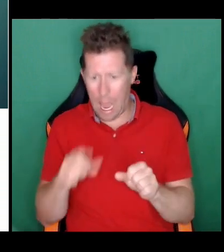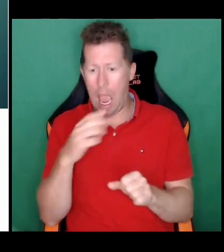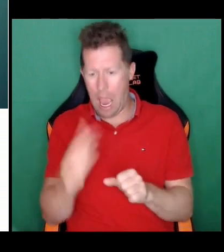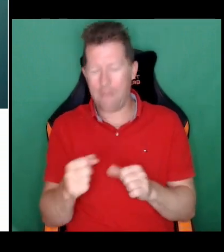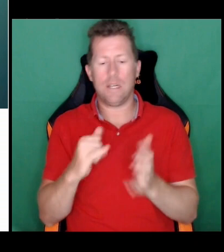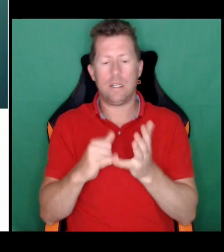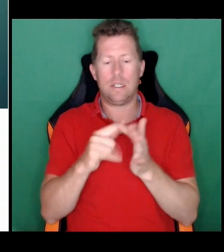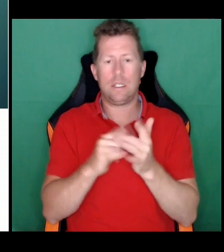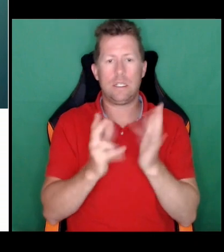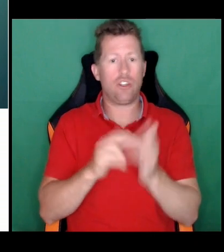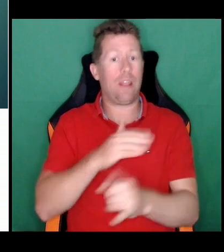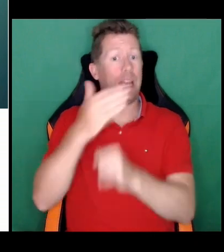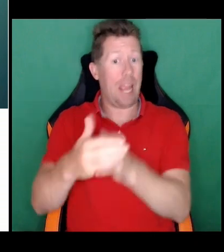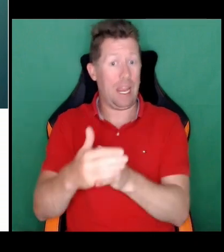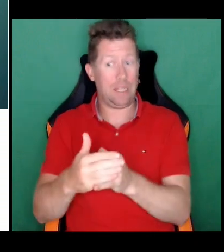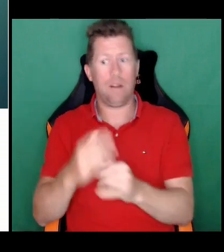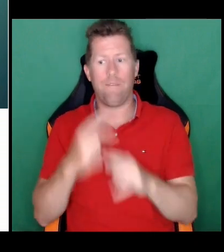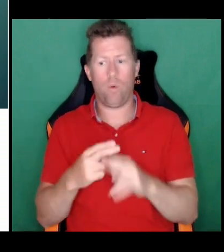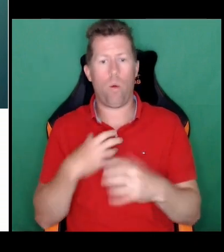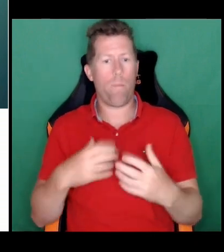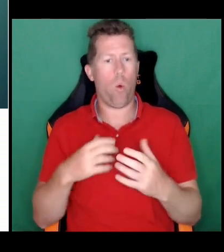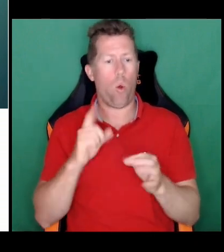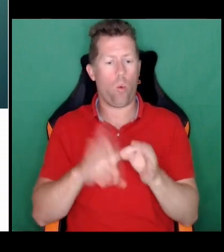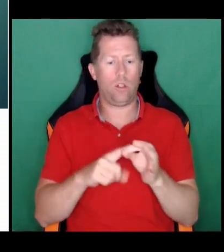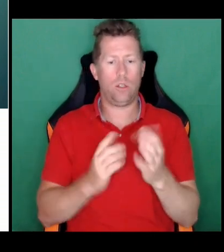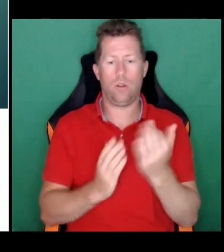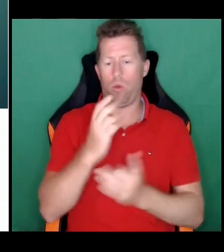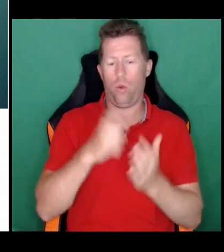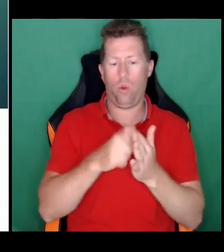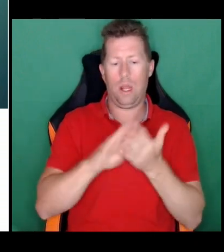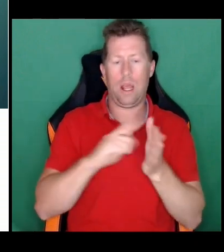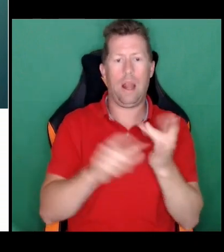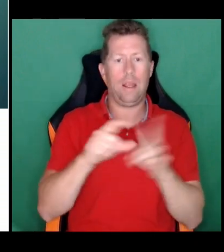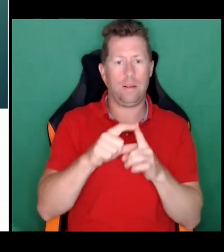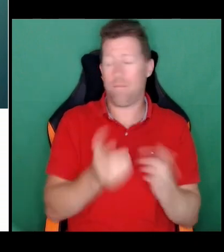end where we'll be taking questions through Khalid. So I'll hand over to Donna. Thank you.